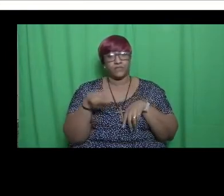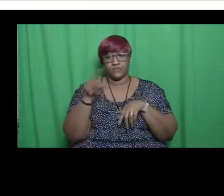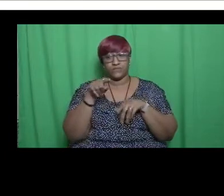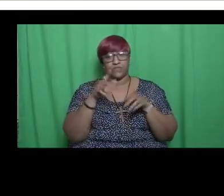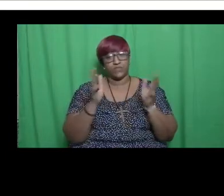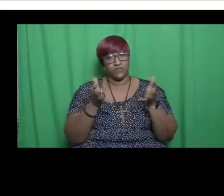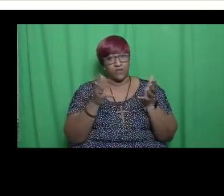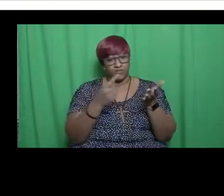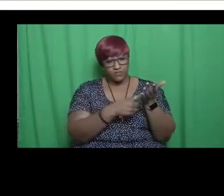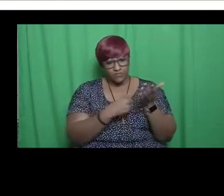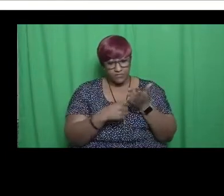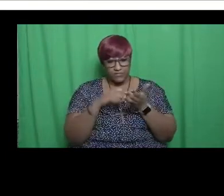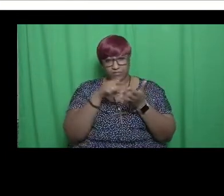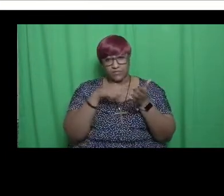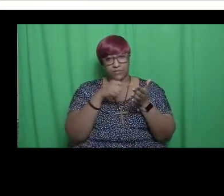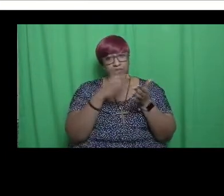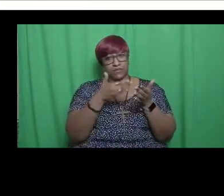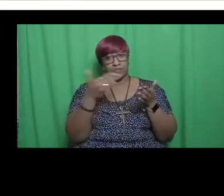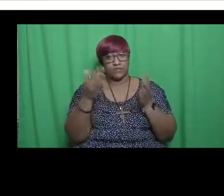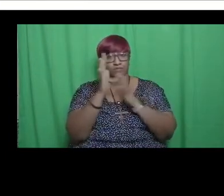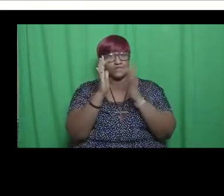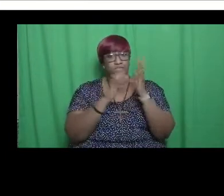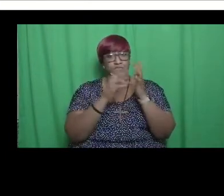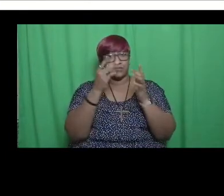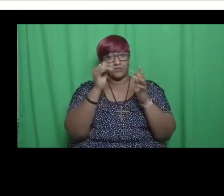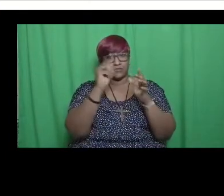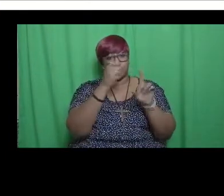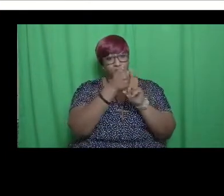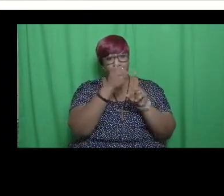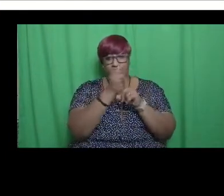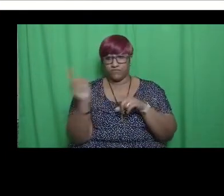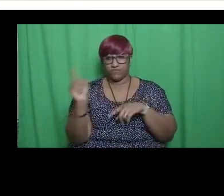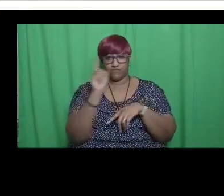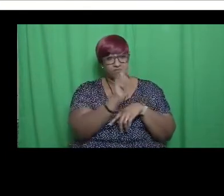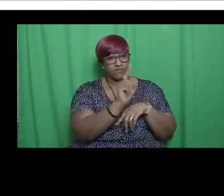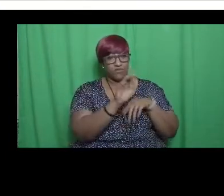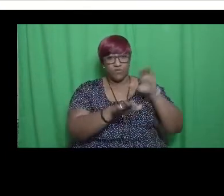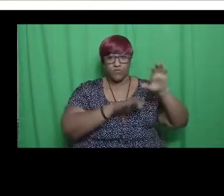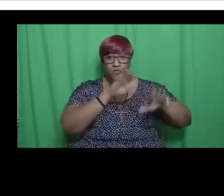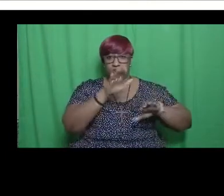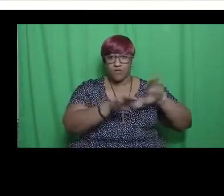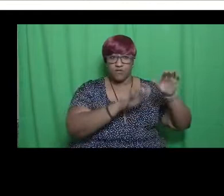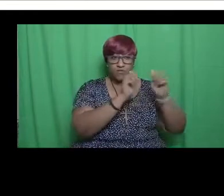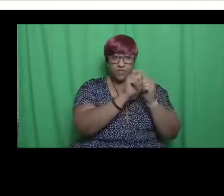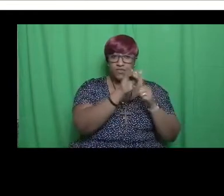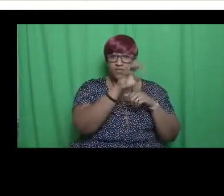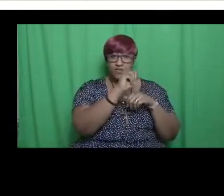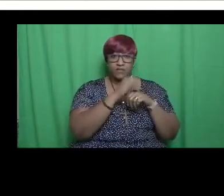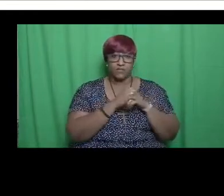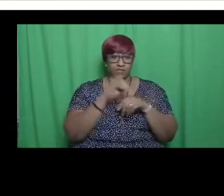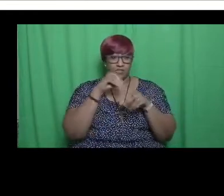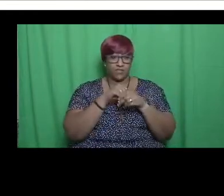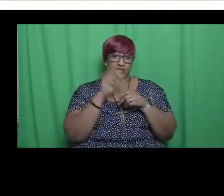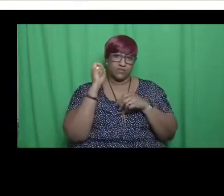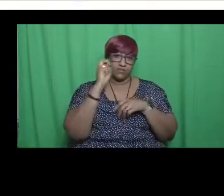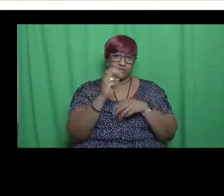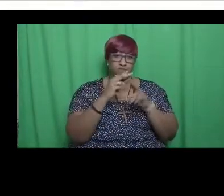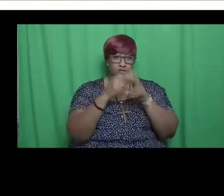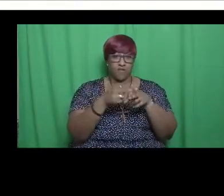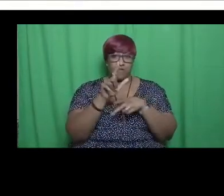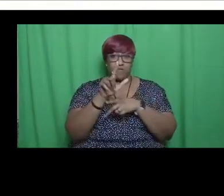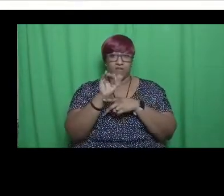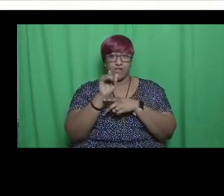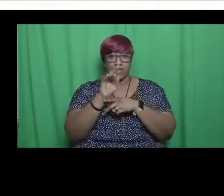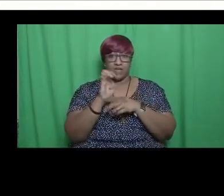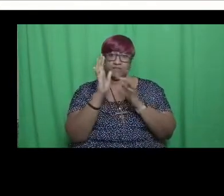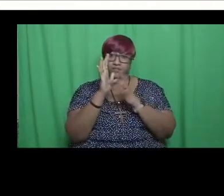and discussed these things with each other, Jesus himself came up and walked along with them. Listen, in this journey called life,